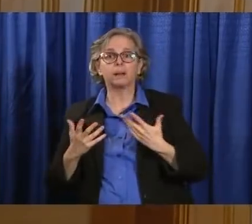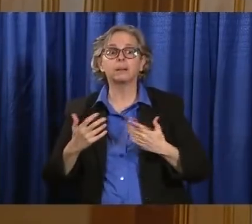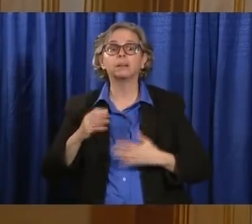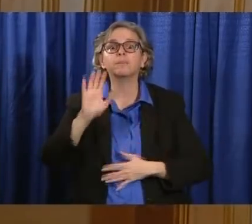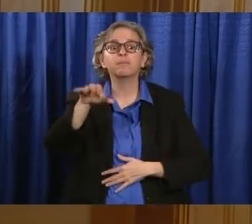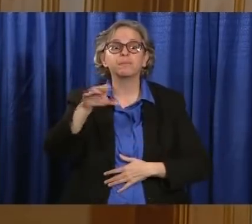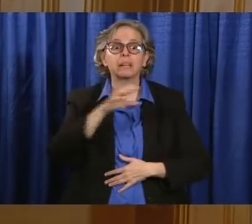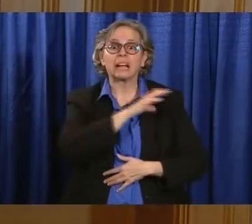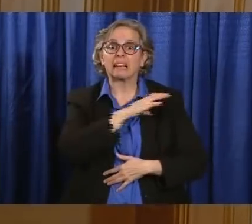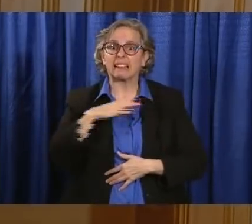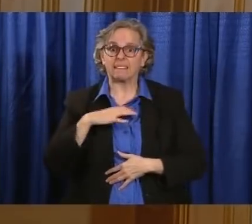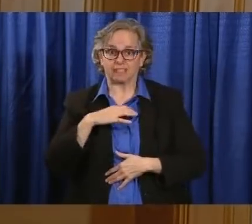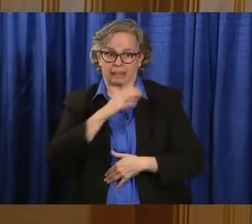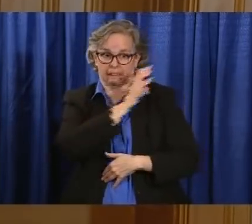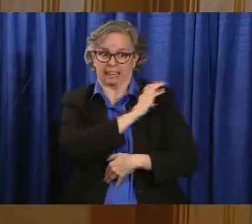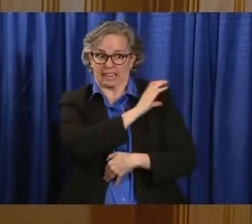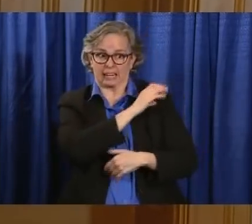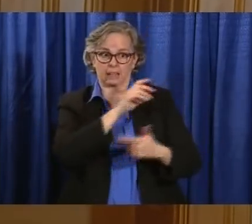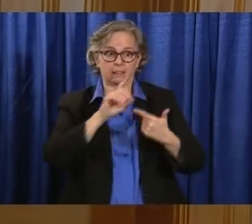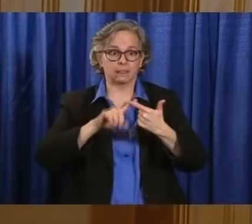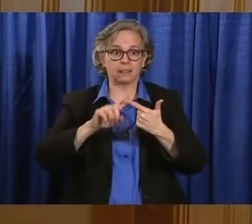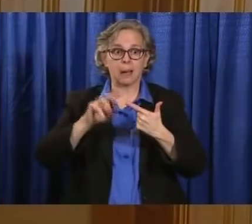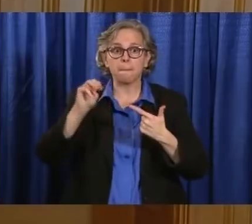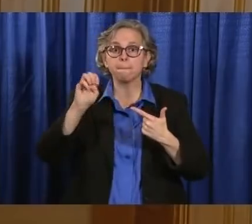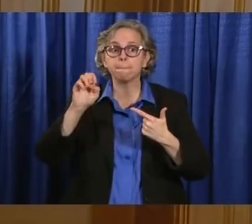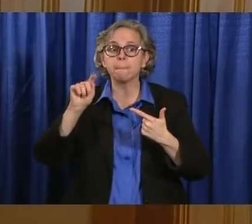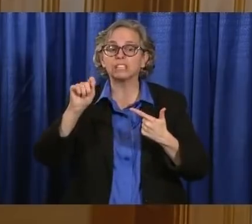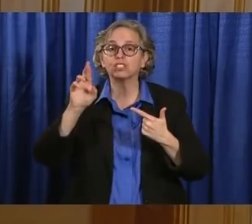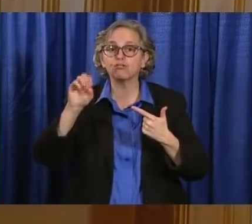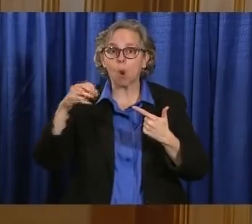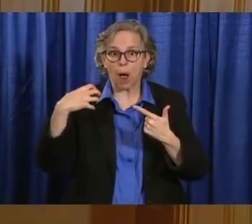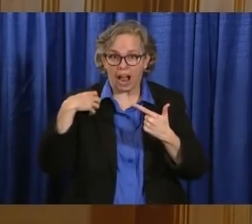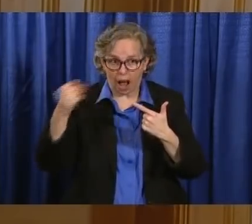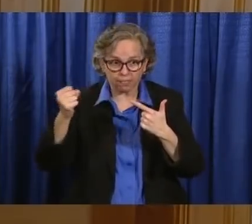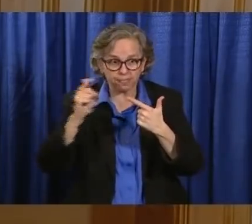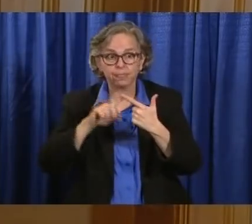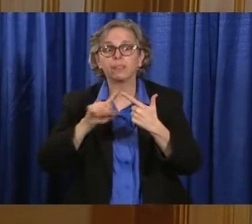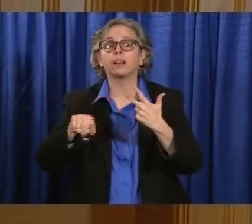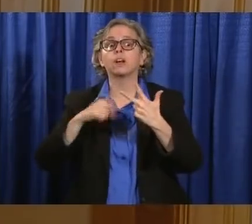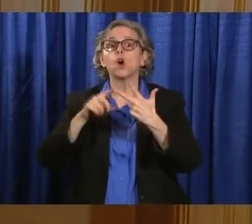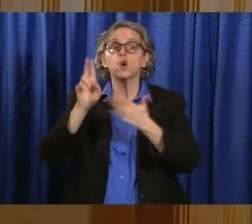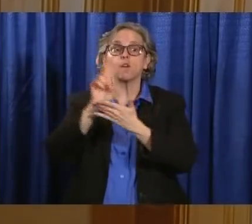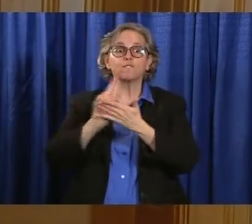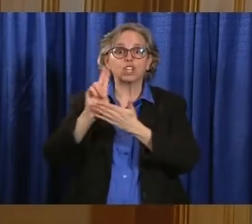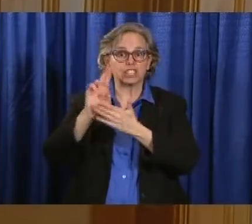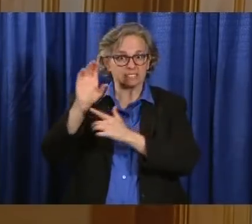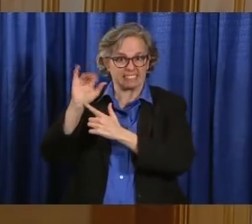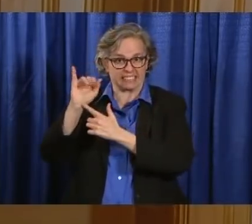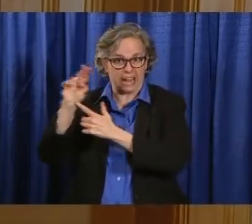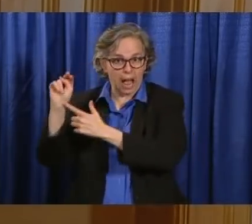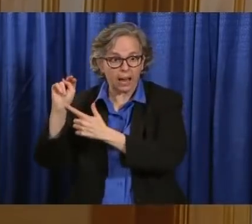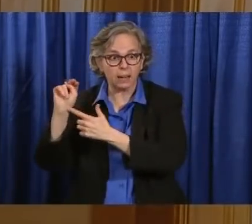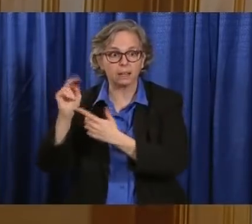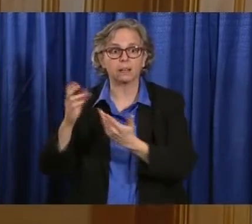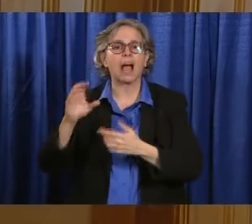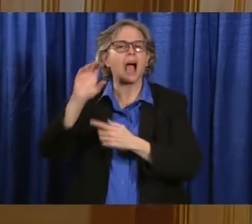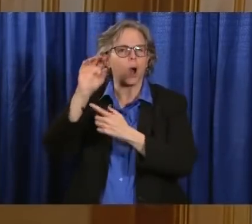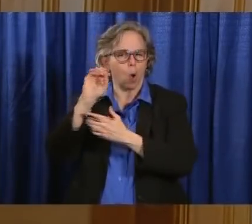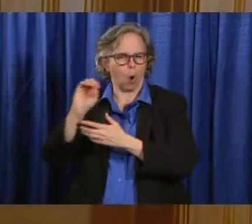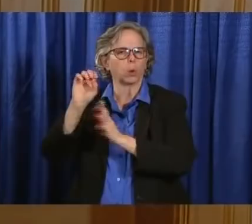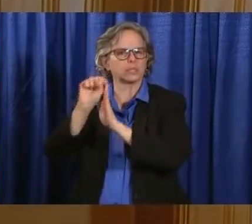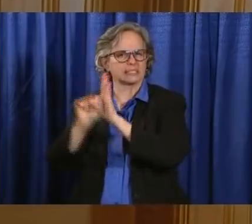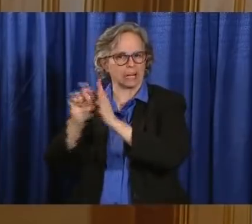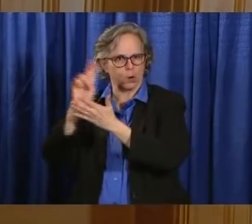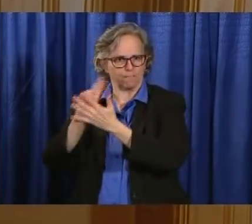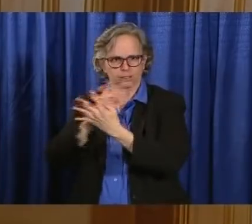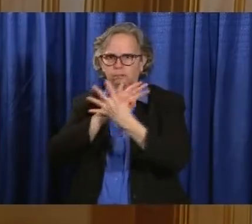State University, all 4 of those hospitals are now open to do testing from other